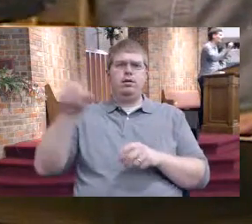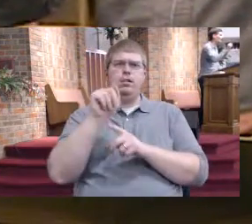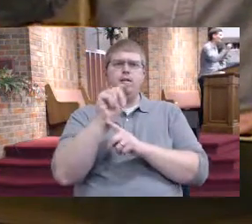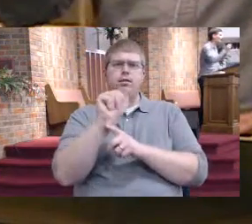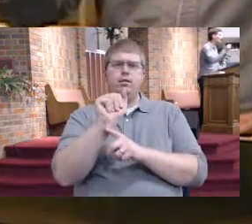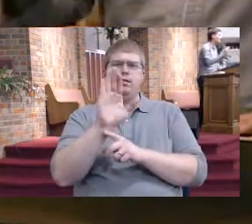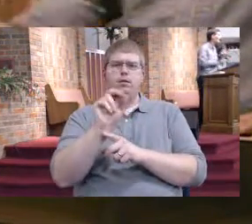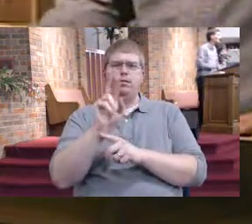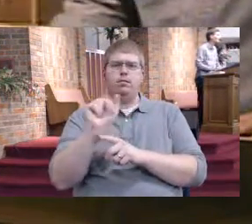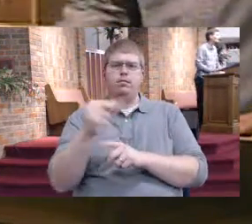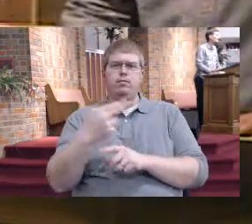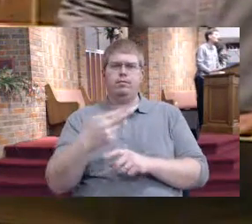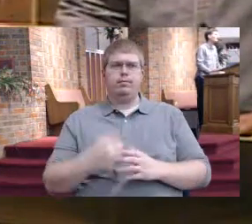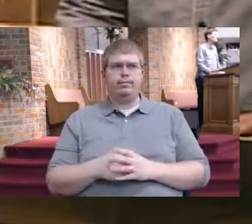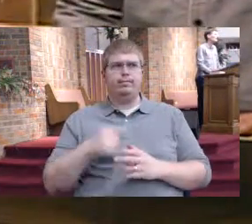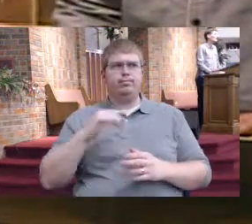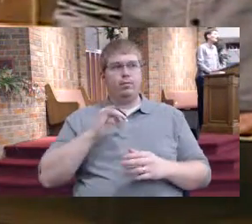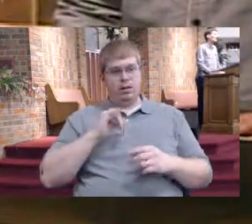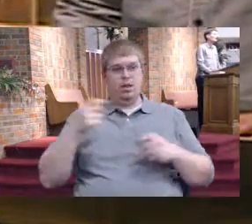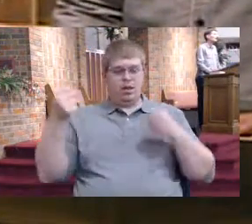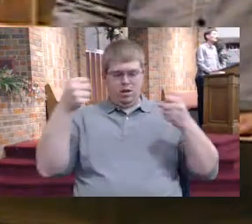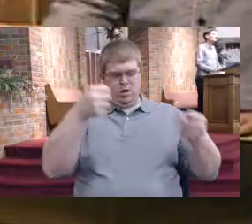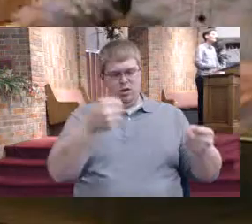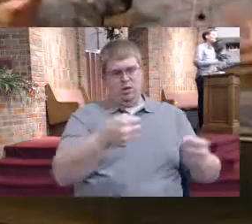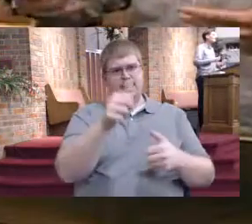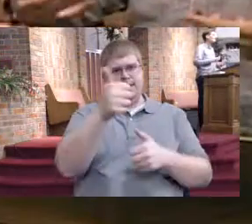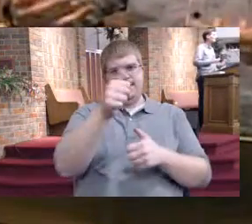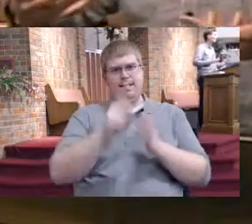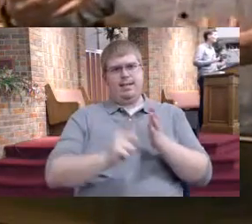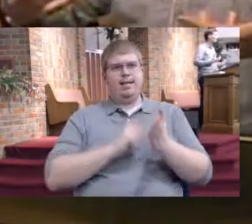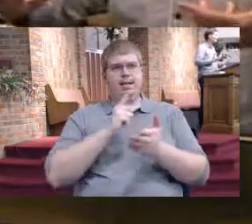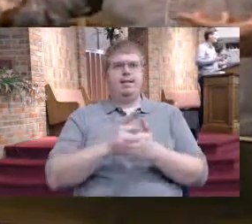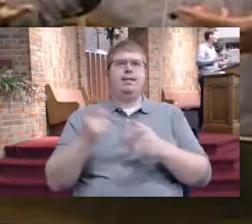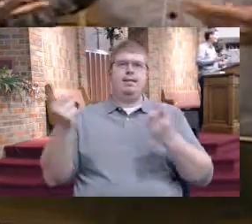On the 10-hour drive down here, I was